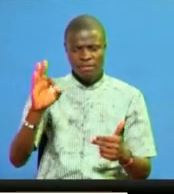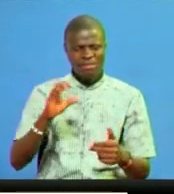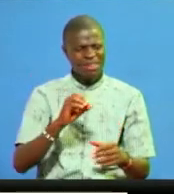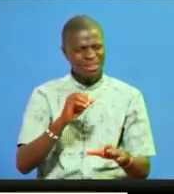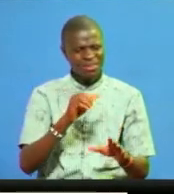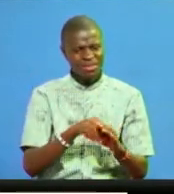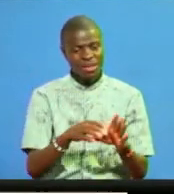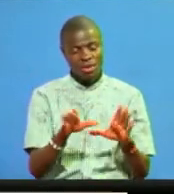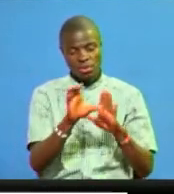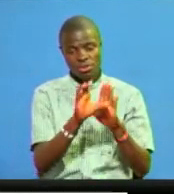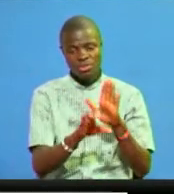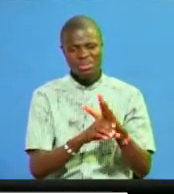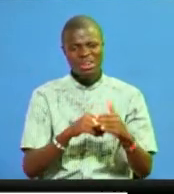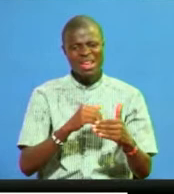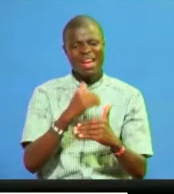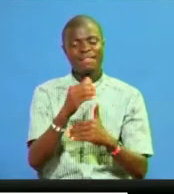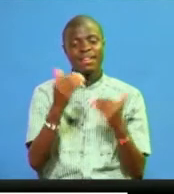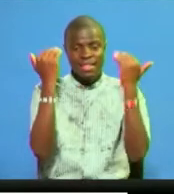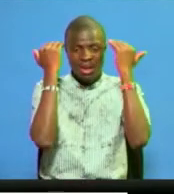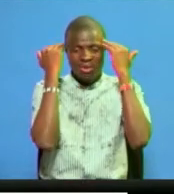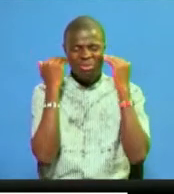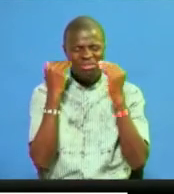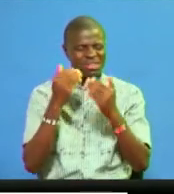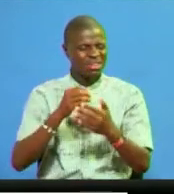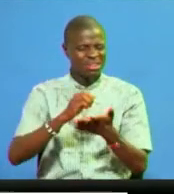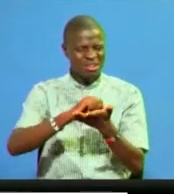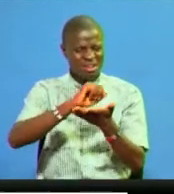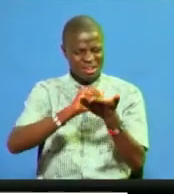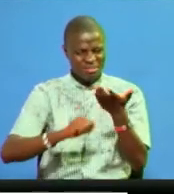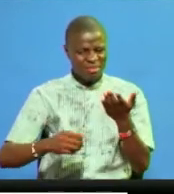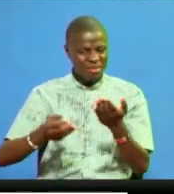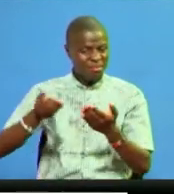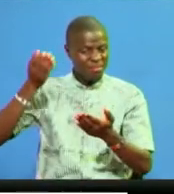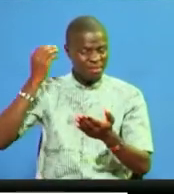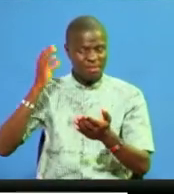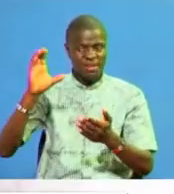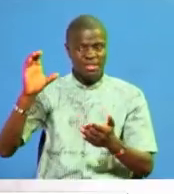after the court disbanded the previous CDF fund.